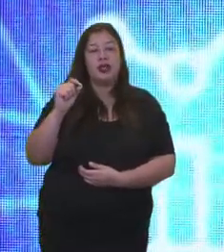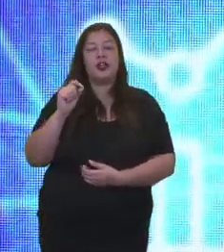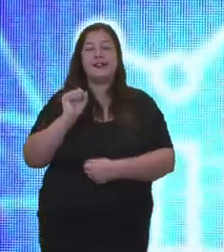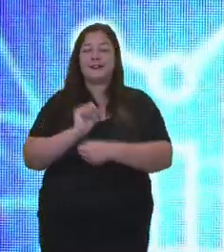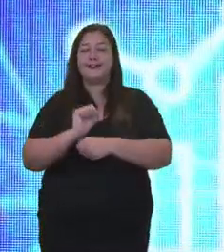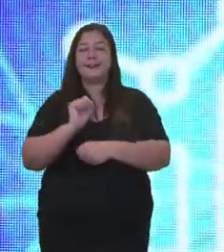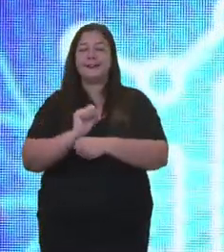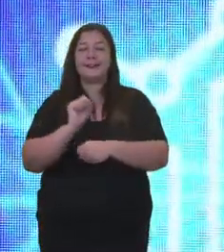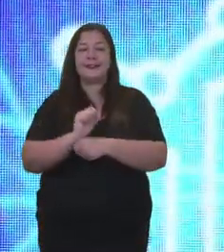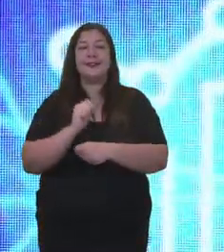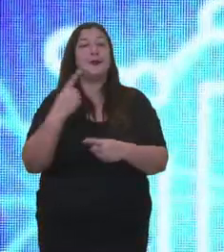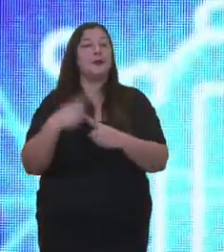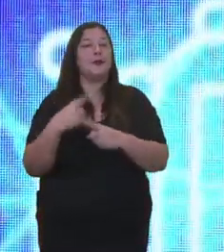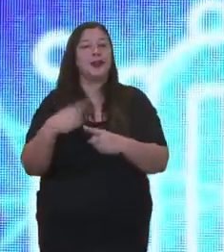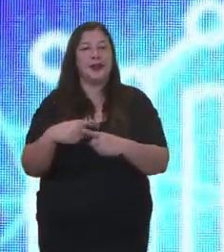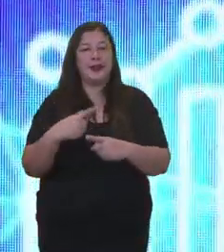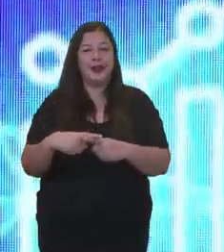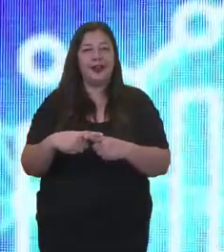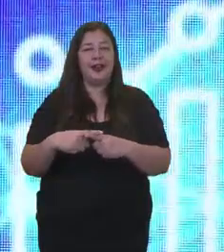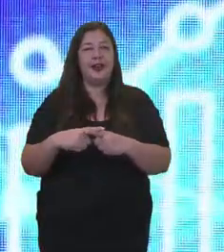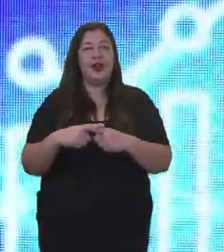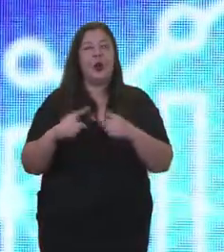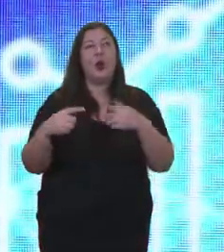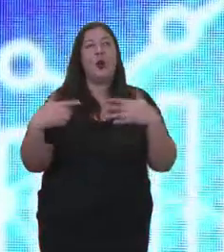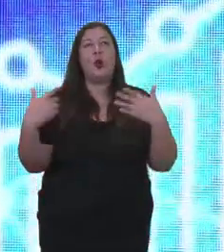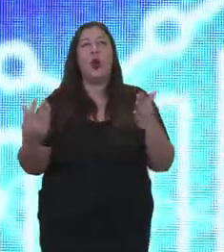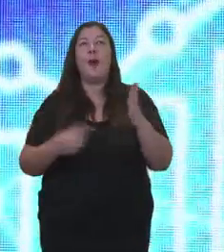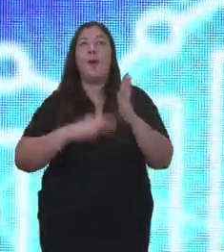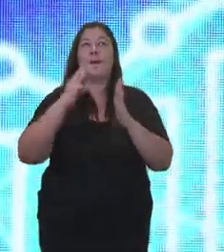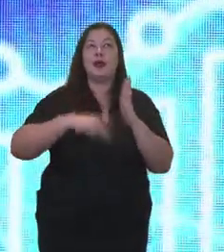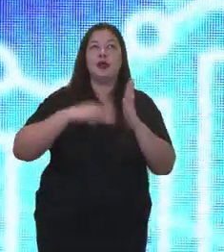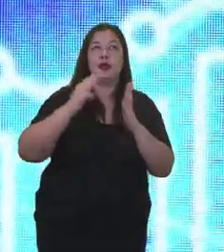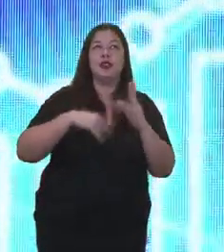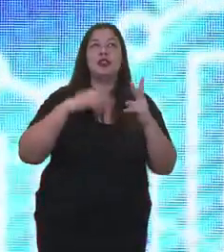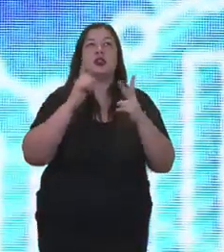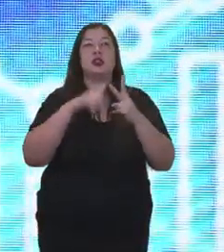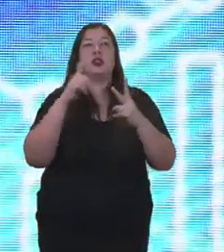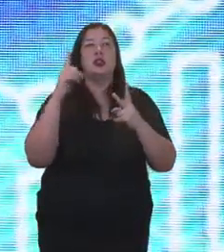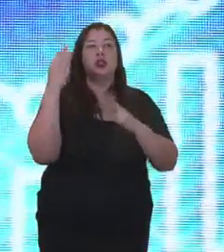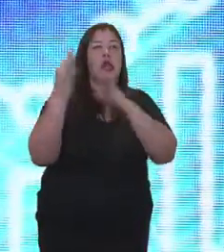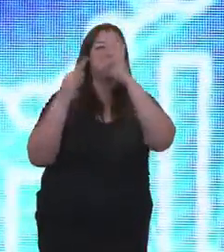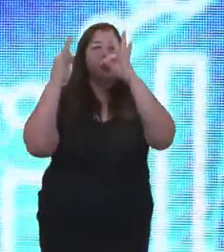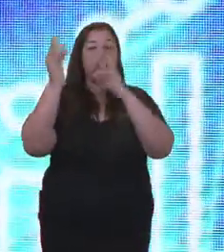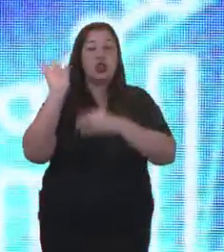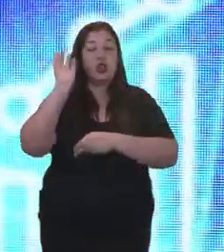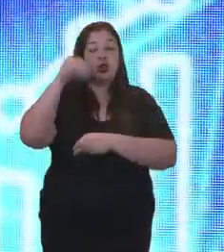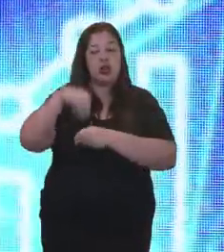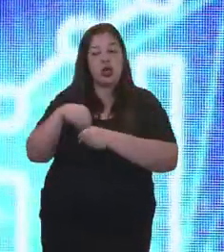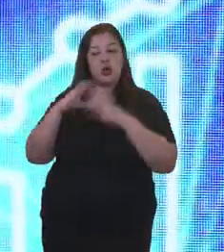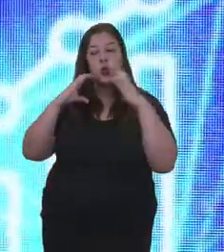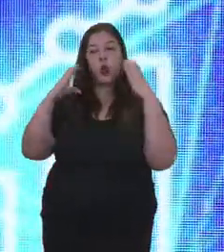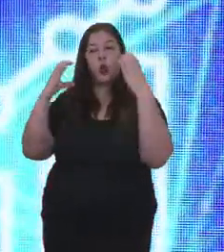arrived. So we began to think on several methodologies and technologies that there is